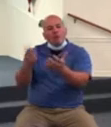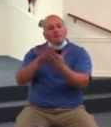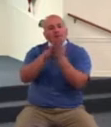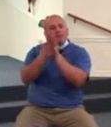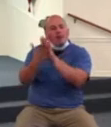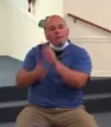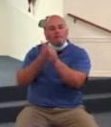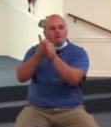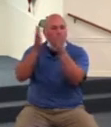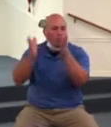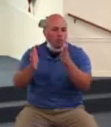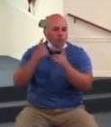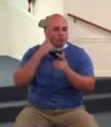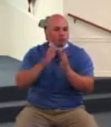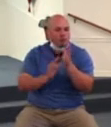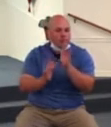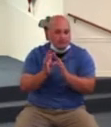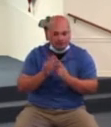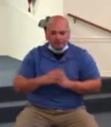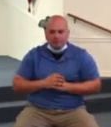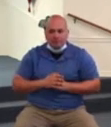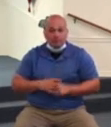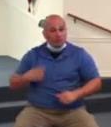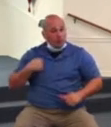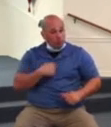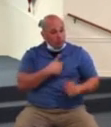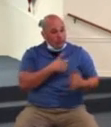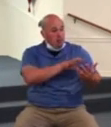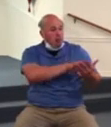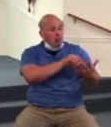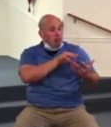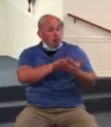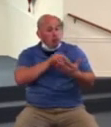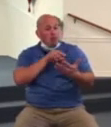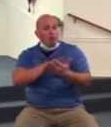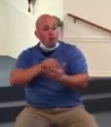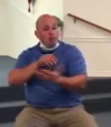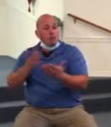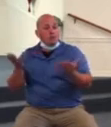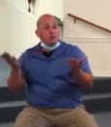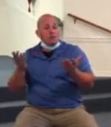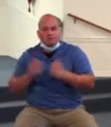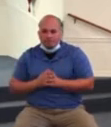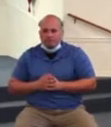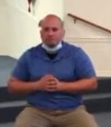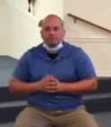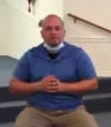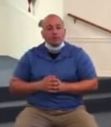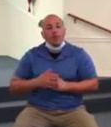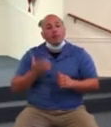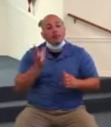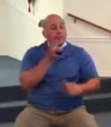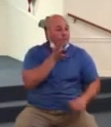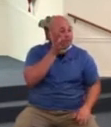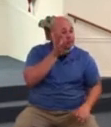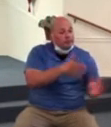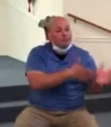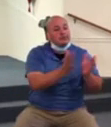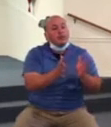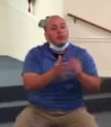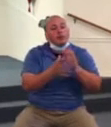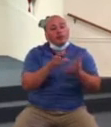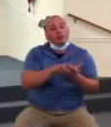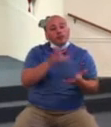So what we learn from the people in these stories, the parents, the rich ruler, Jesus' disciples,